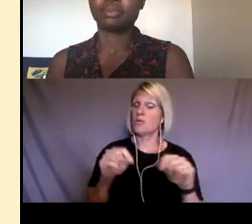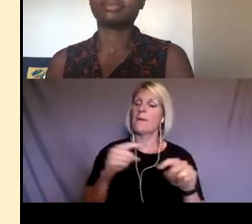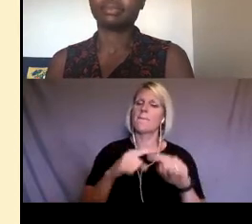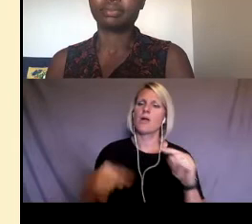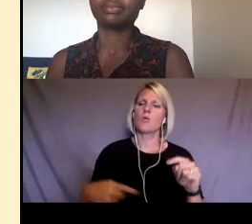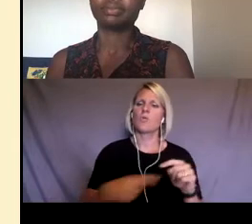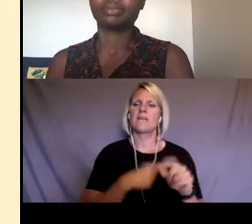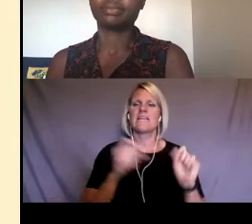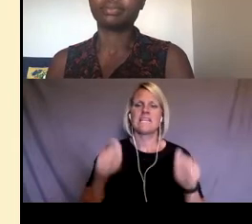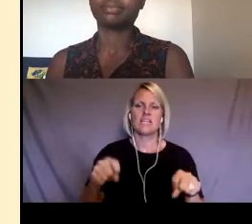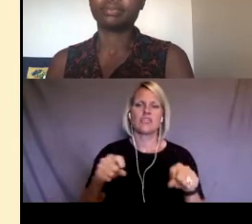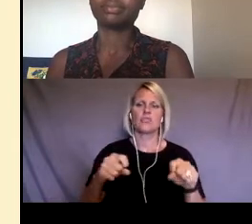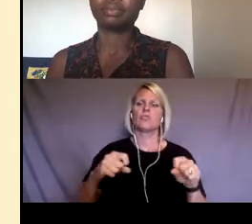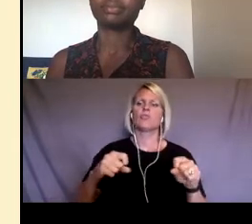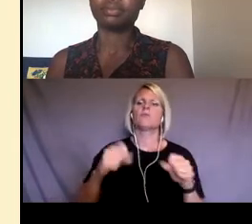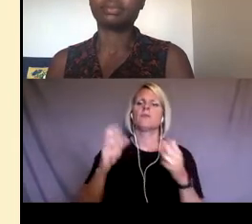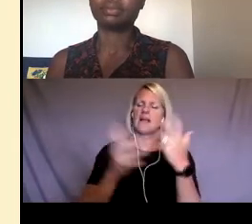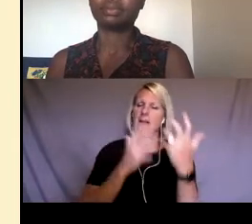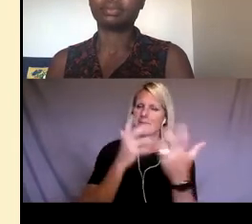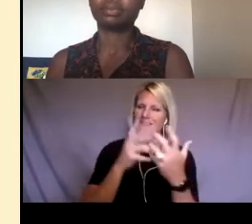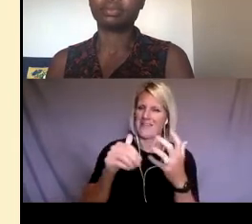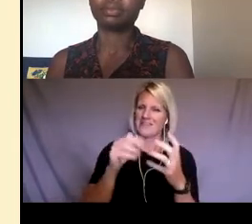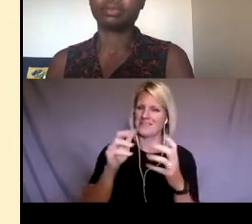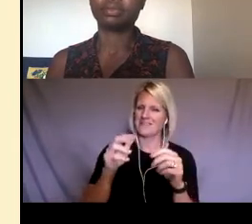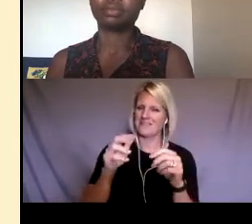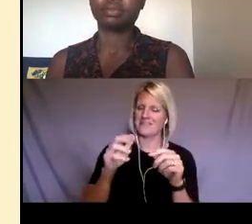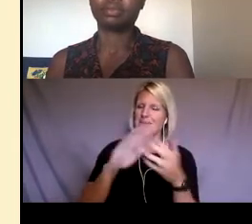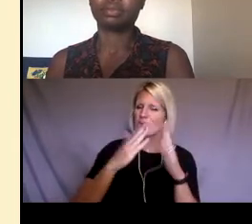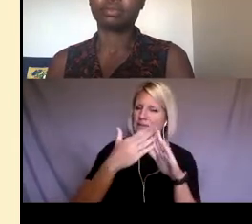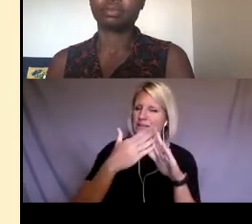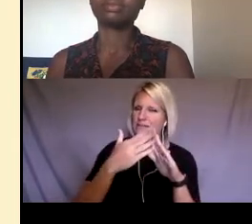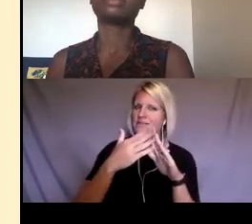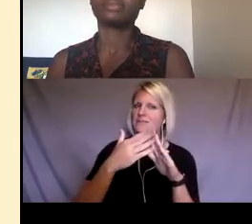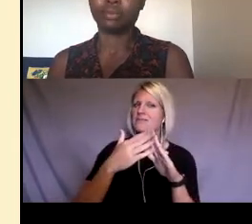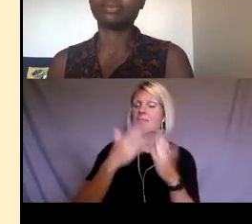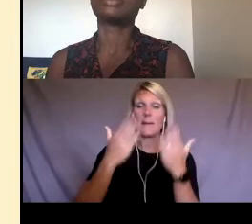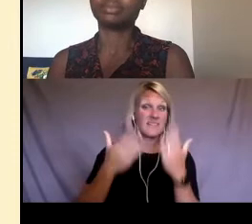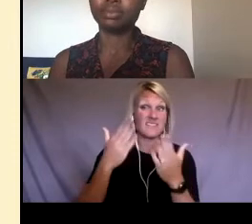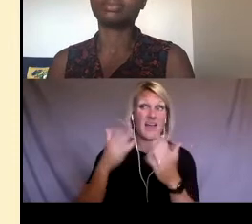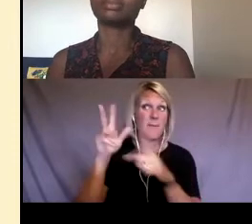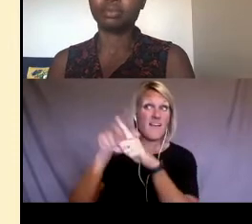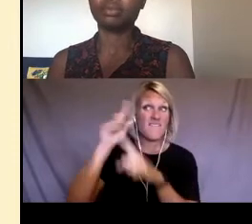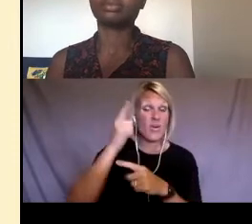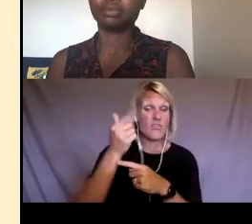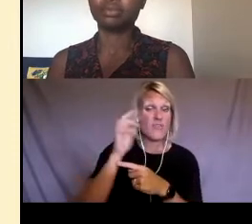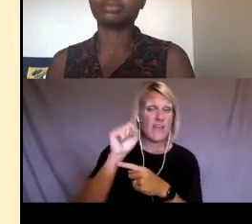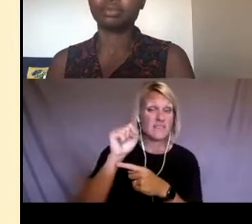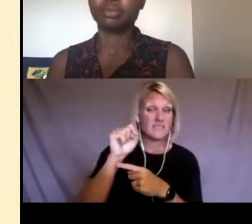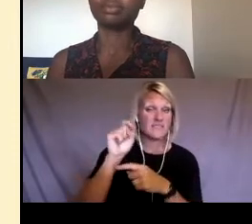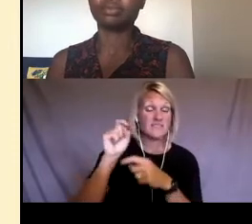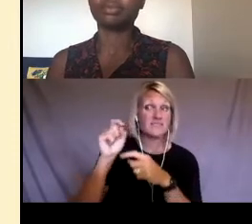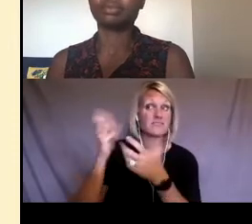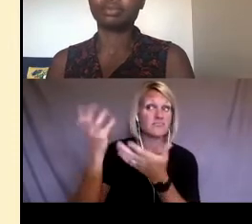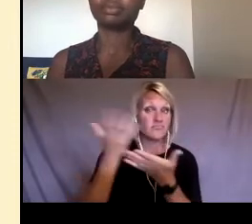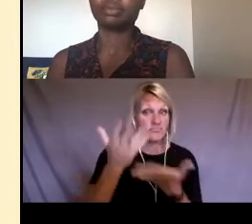community agency or something who might be able to apply for funding or a grant or something like that will help us